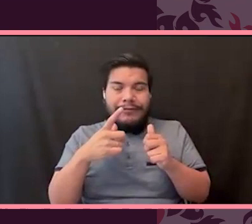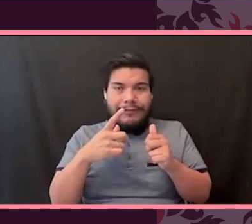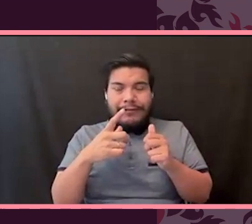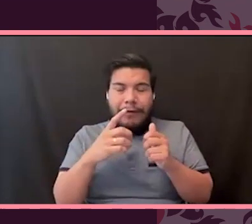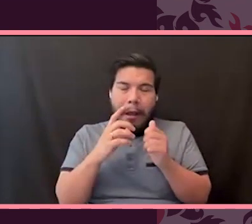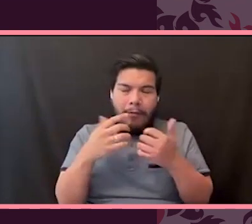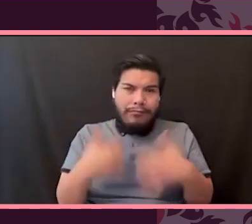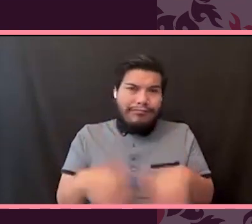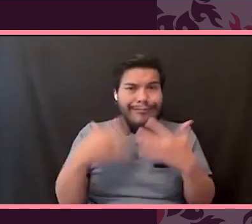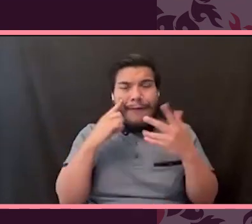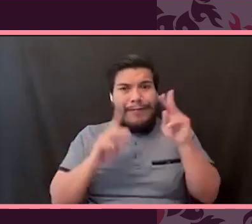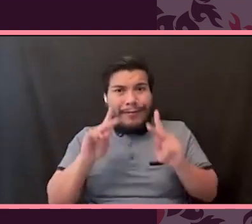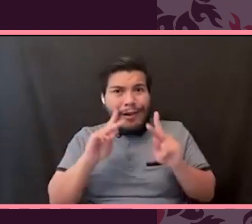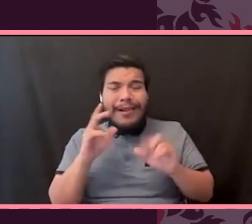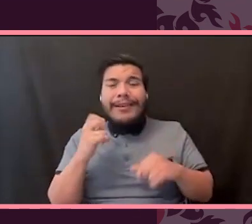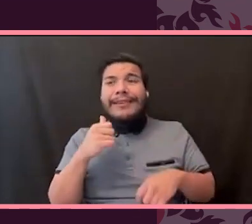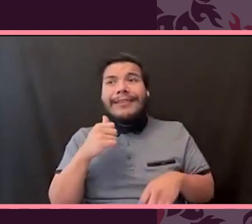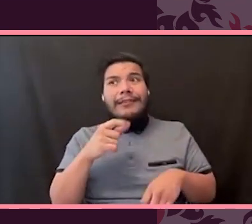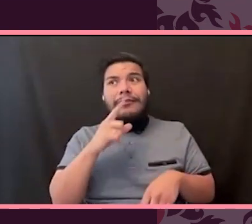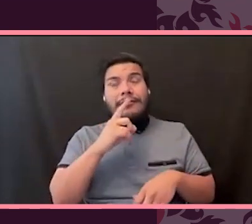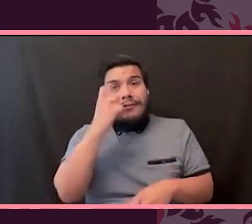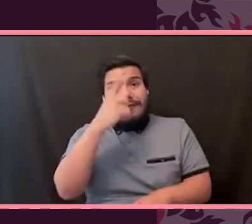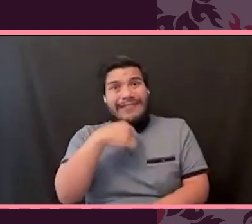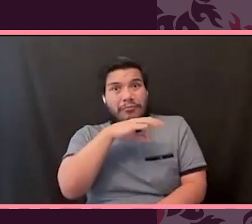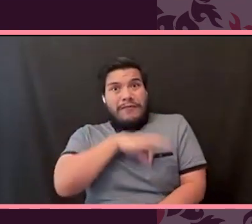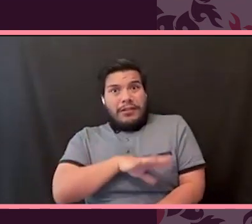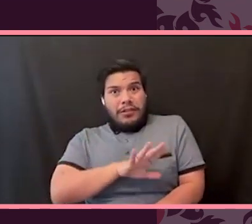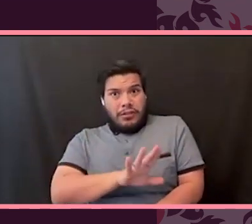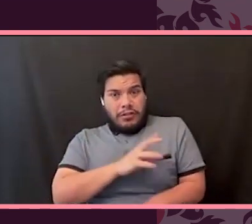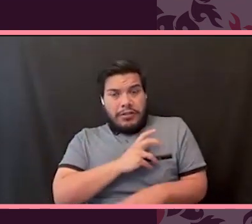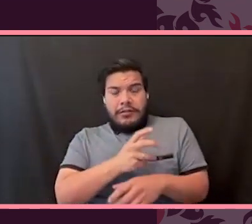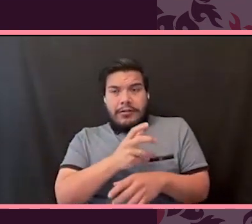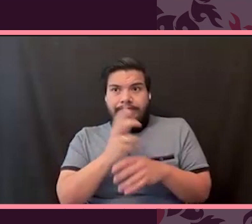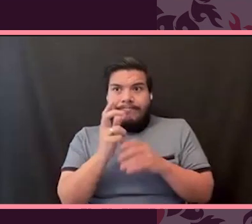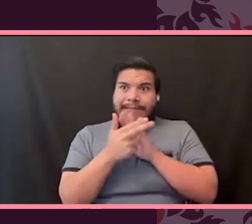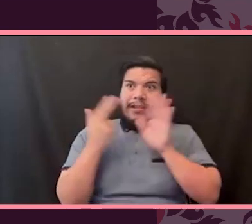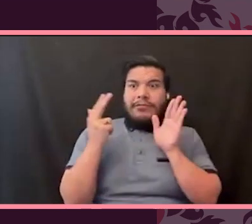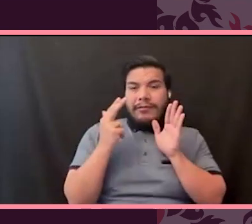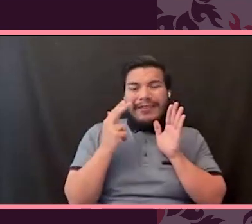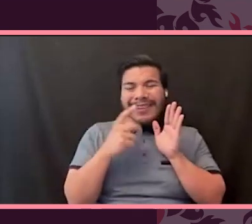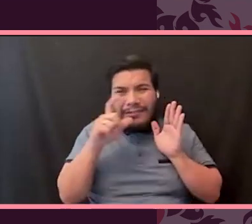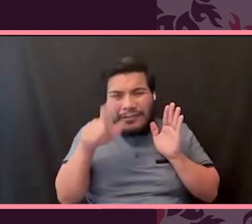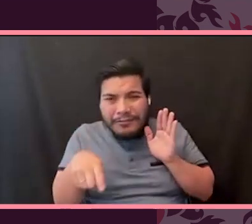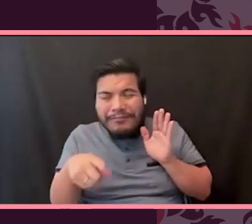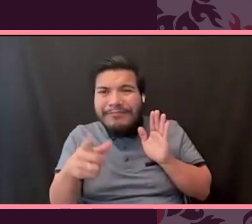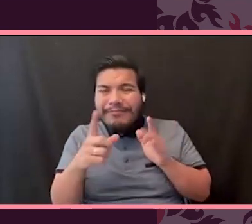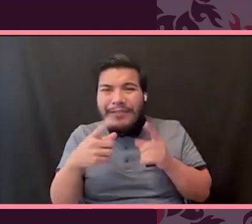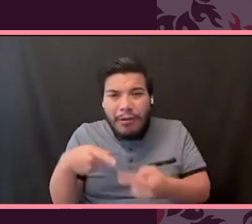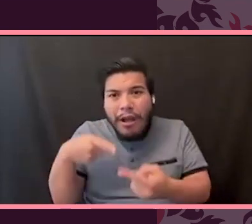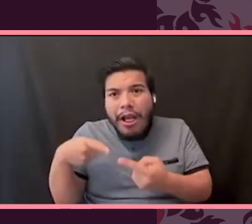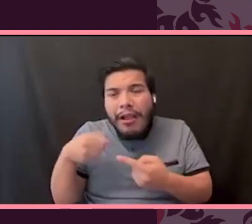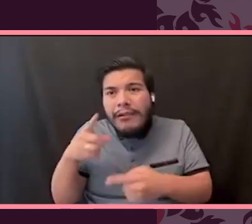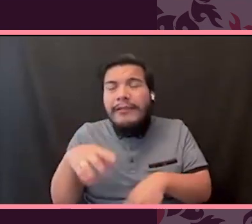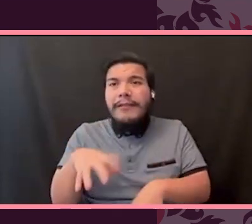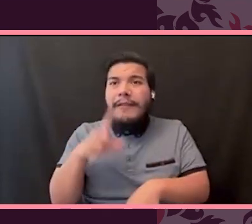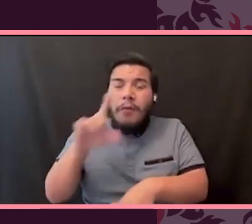is for people. It's an absolute privilege to be able to get a diagnosis, and that it shouldn't be that way. That's crazy. It's absolutely